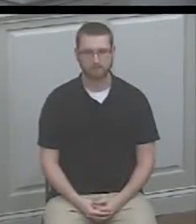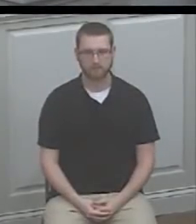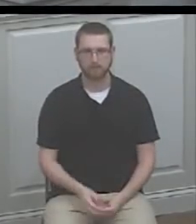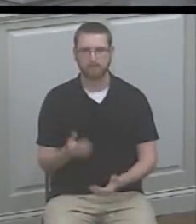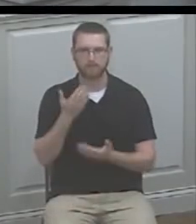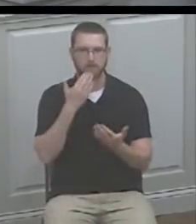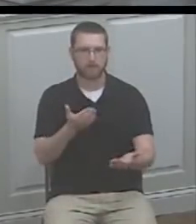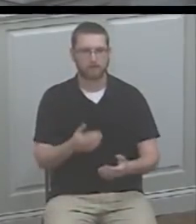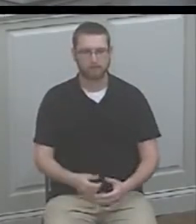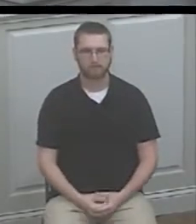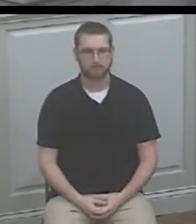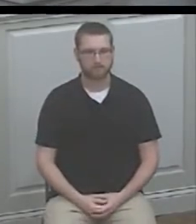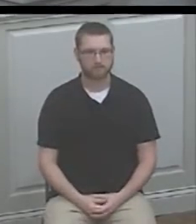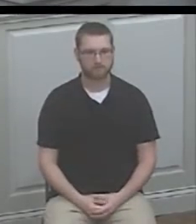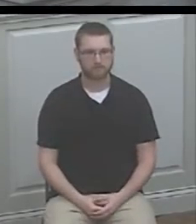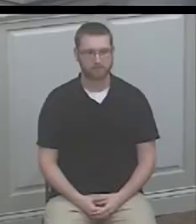Thank you, sir, for your comments.